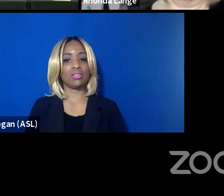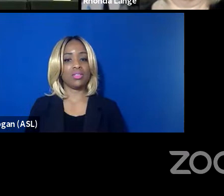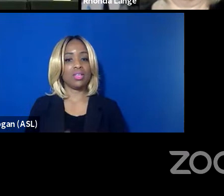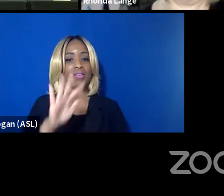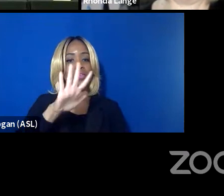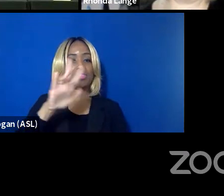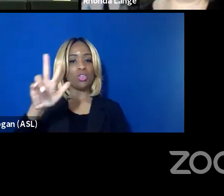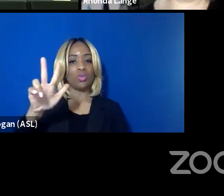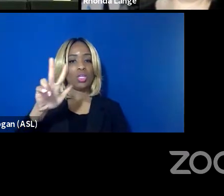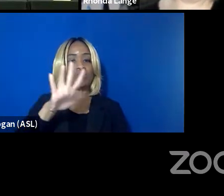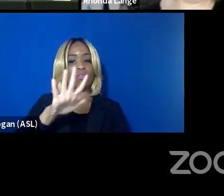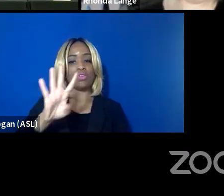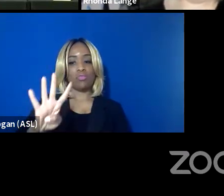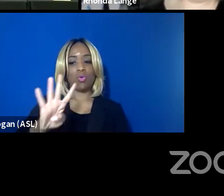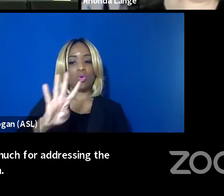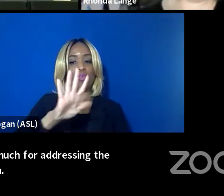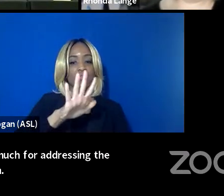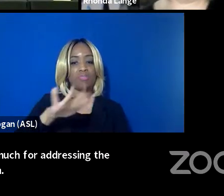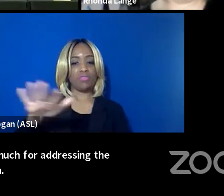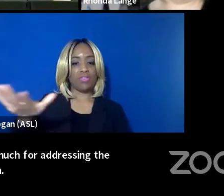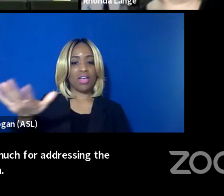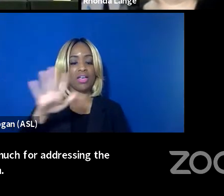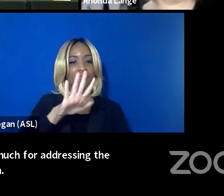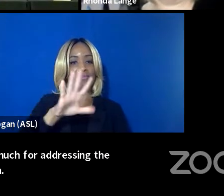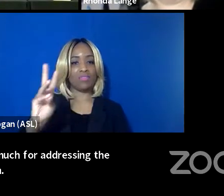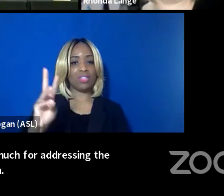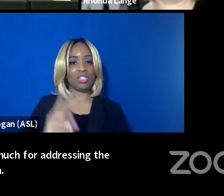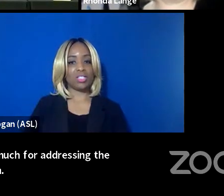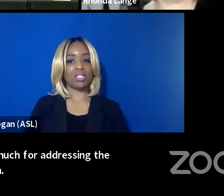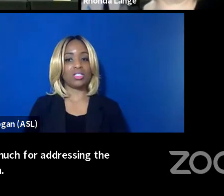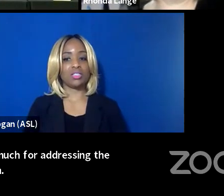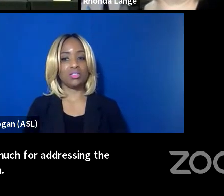53, 54, 55, and 56.